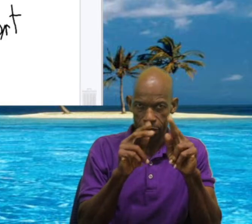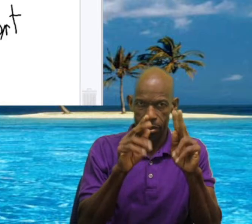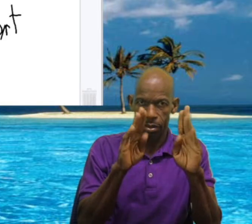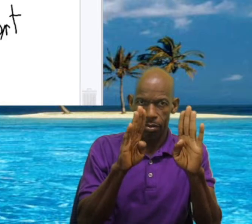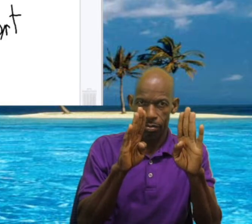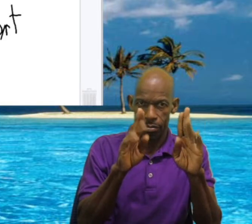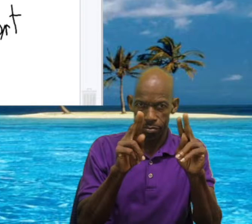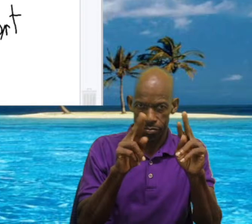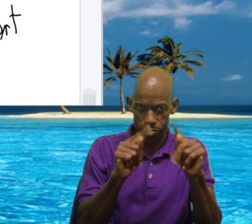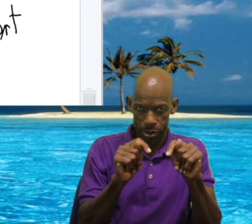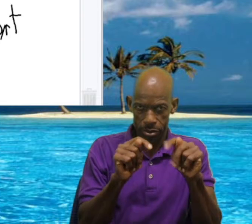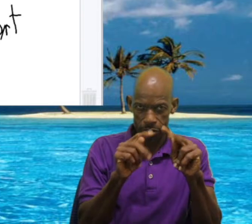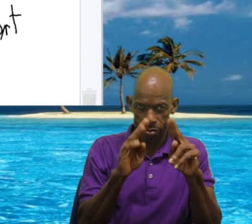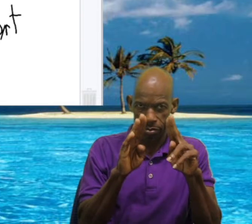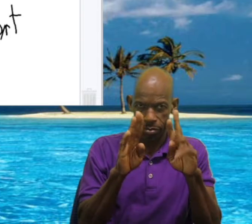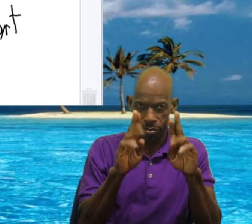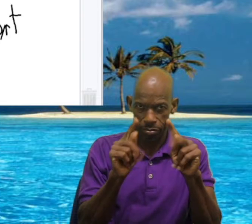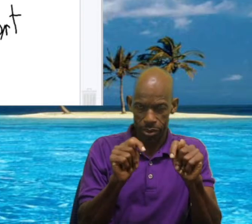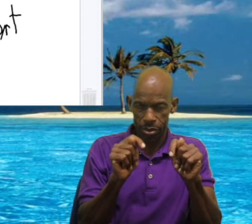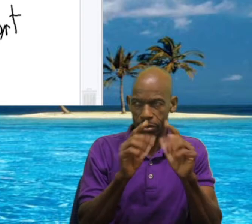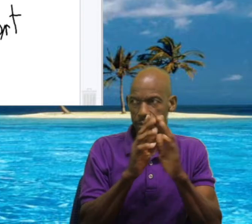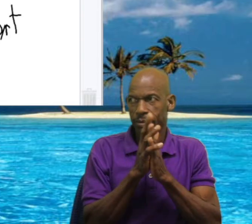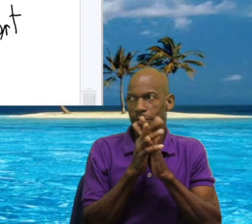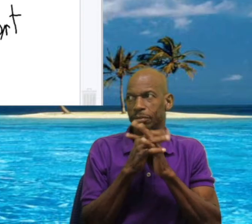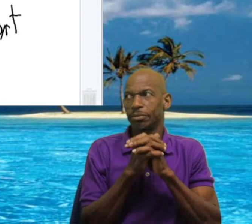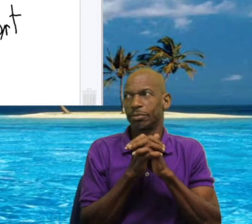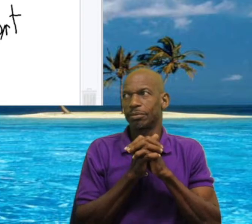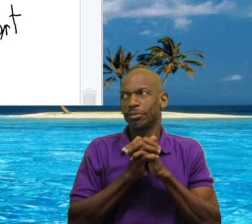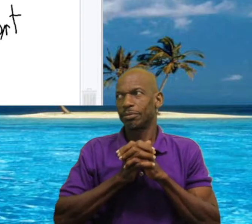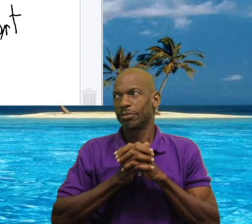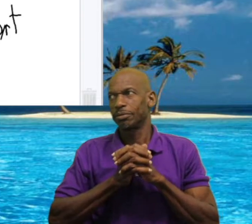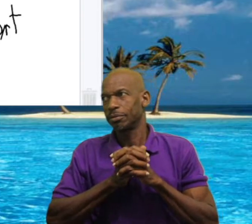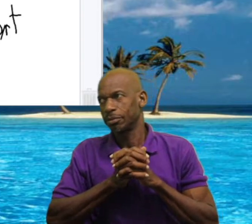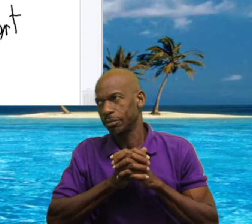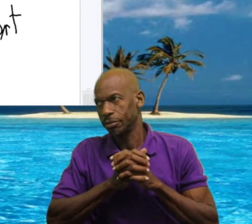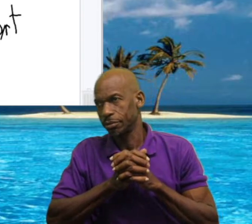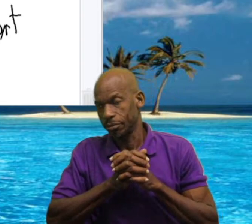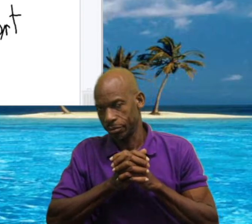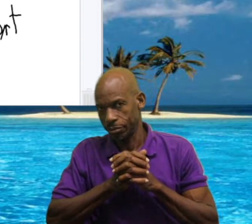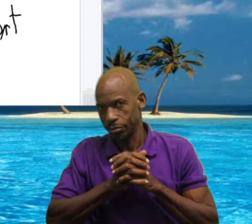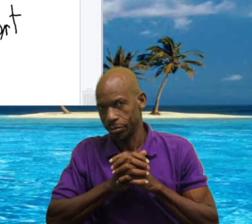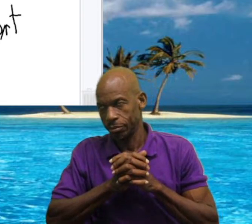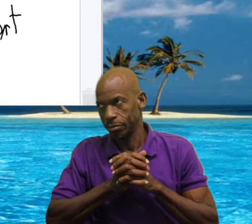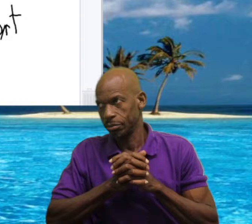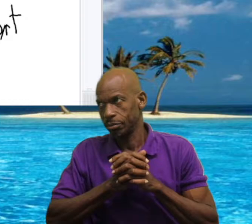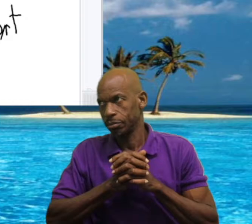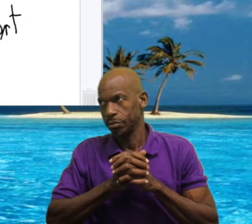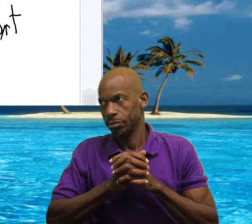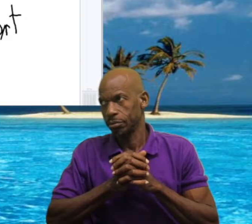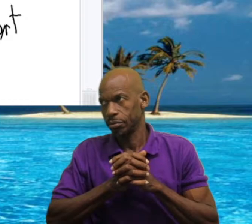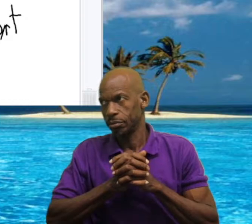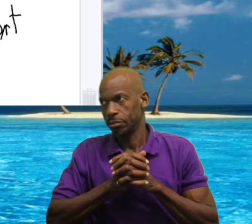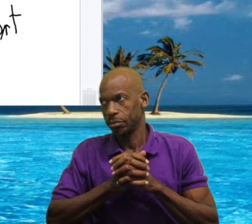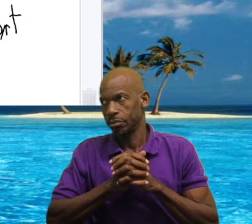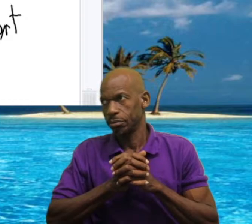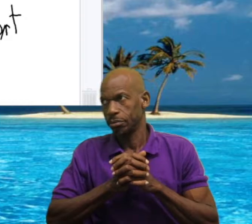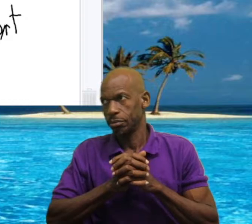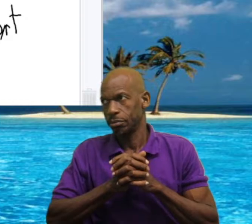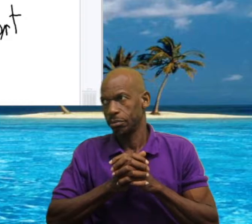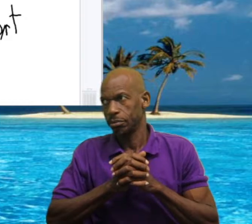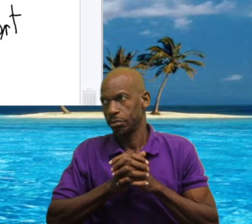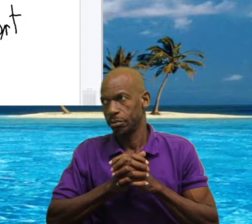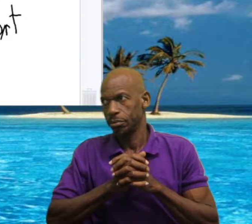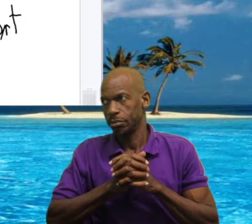To join both of them, I use but because these two words,